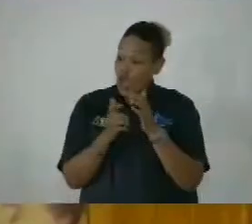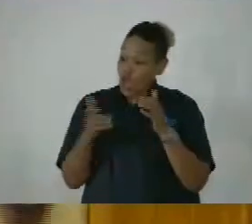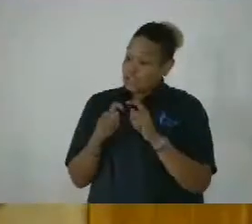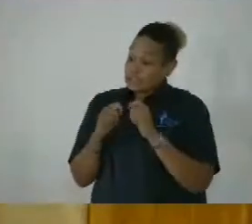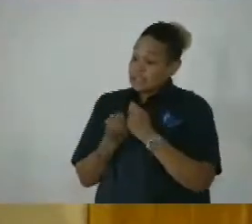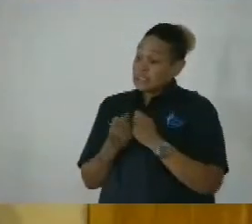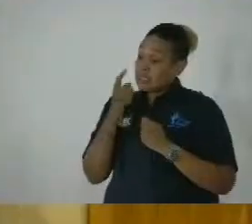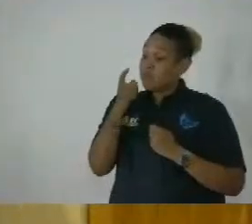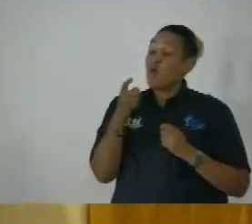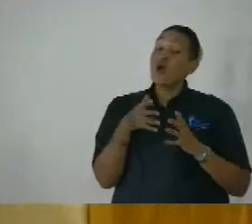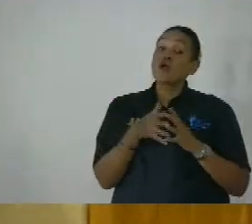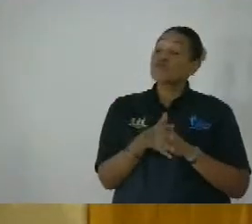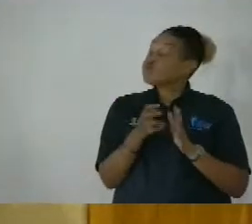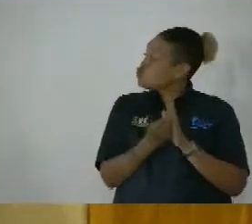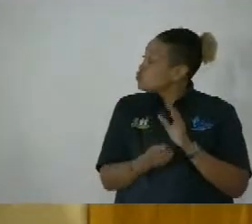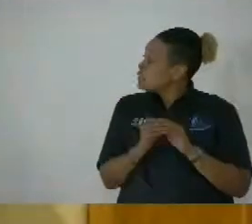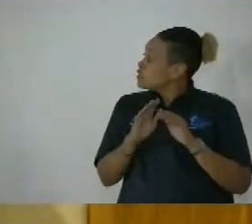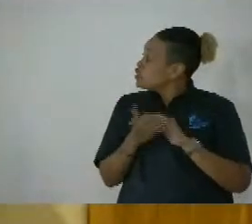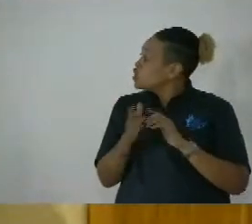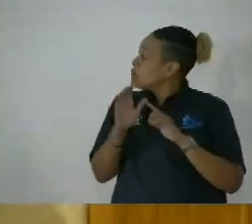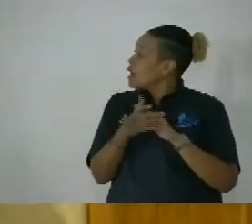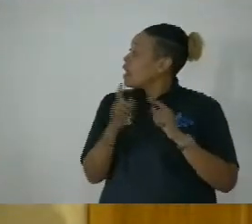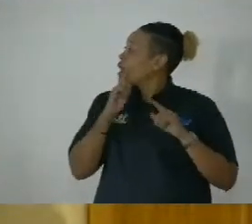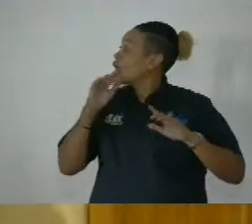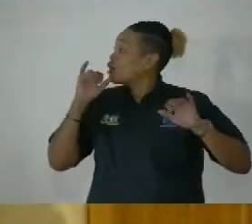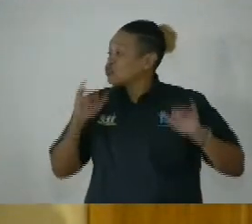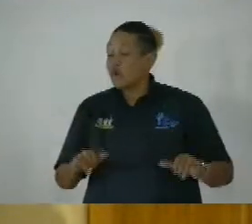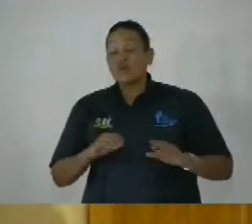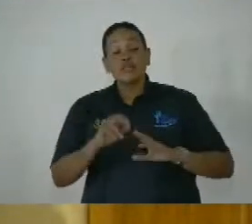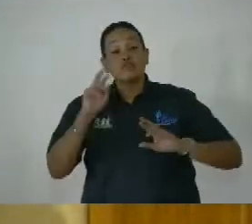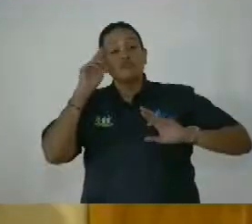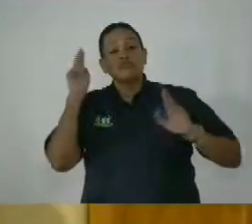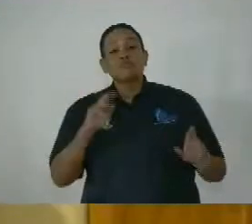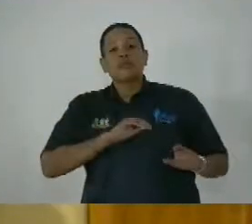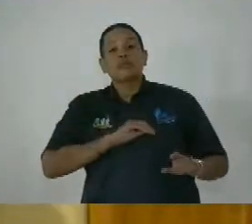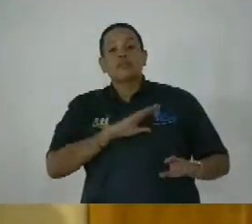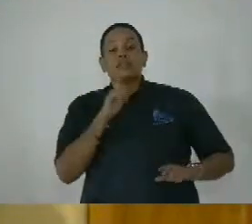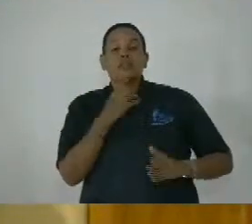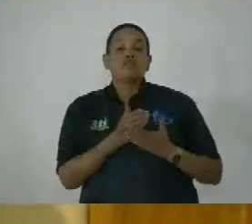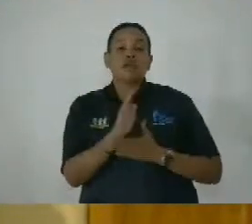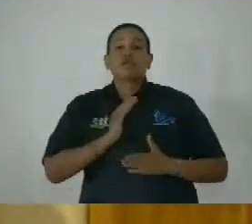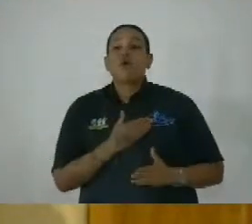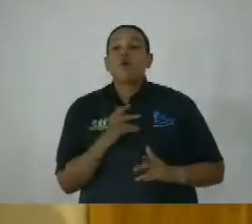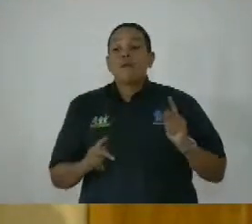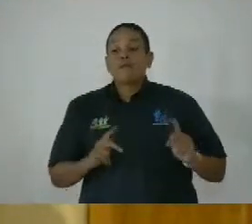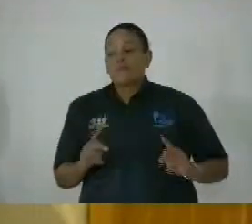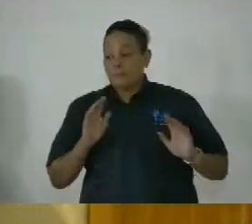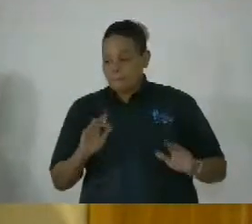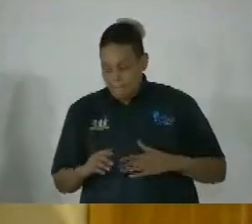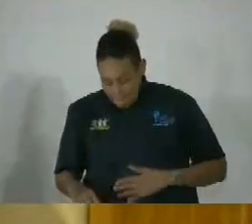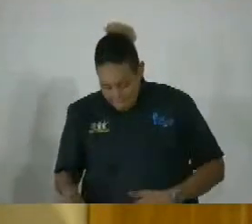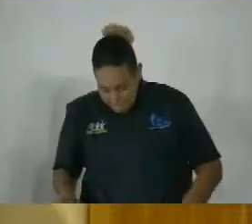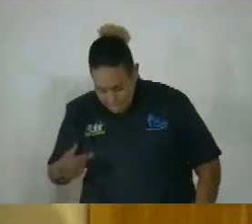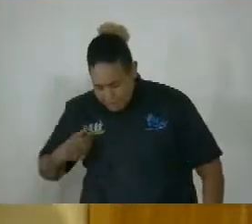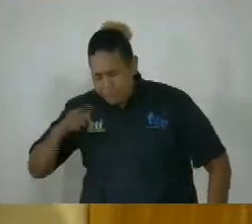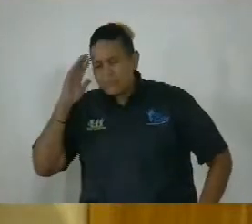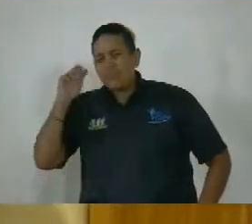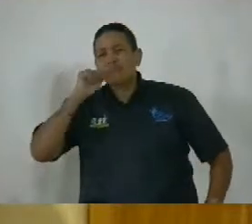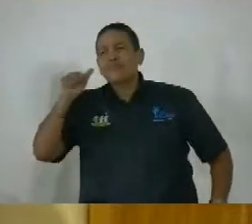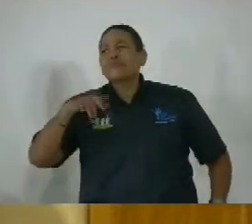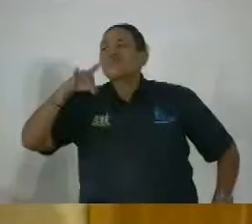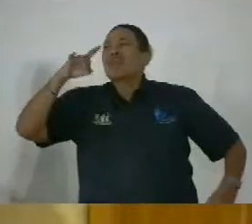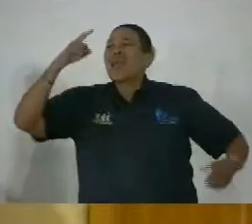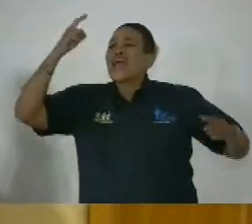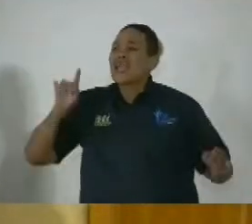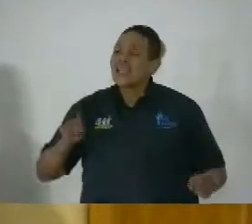one rooted in Jamaican culture and grounded in respect for the dignity and rights of our people. Yeah. You'll find